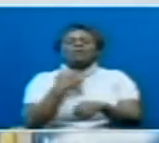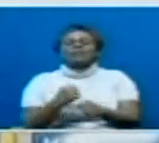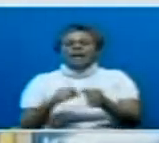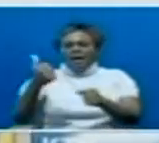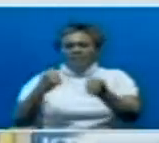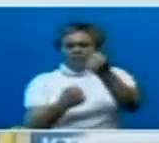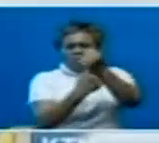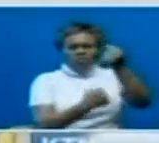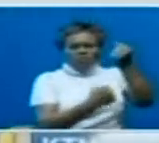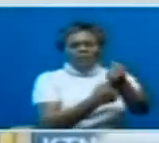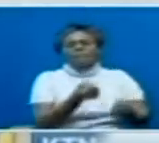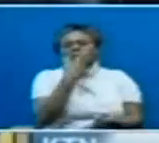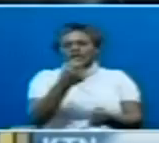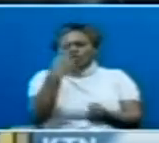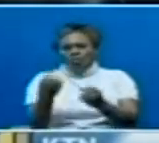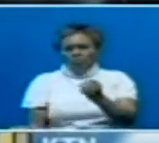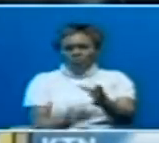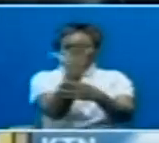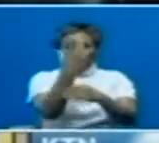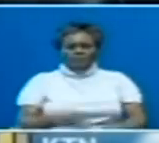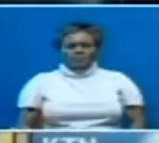medical initiatives.